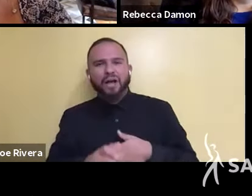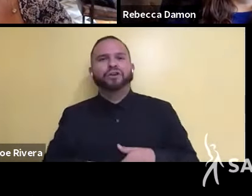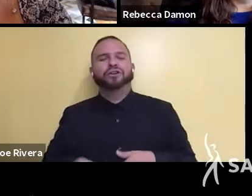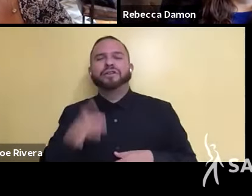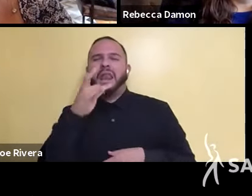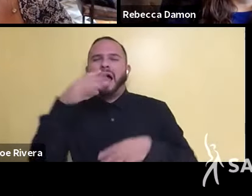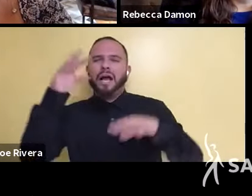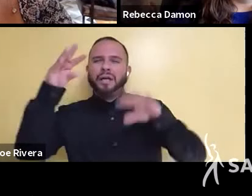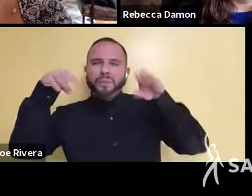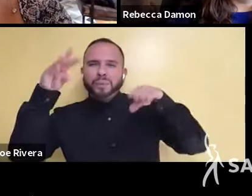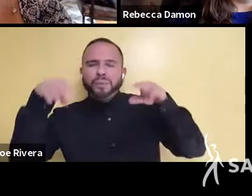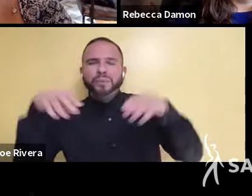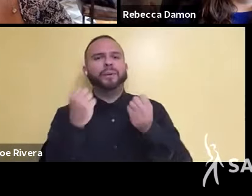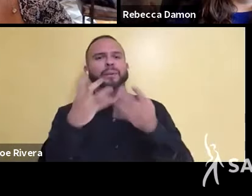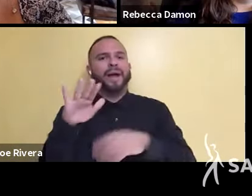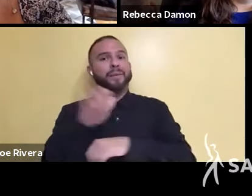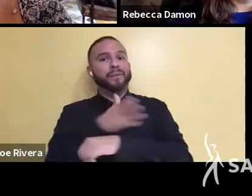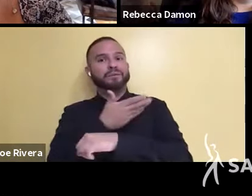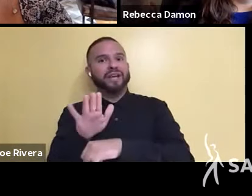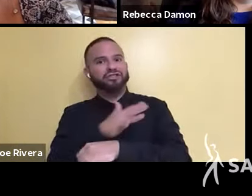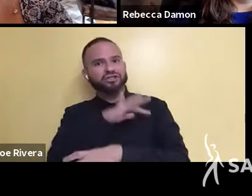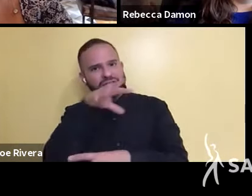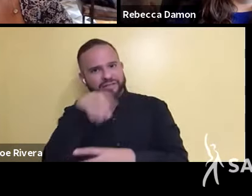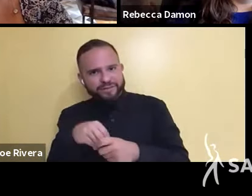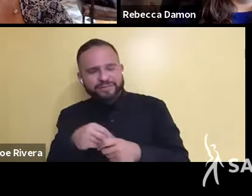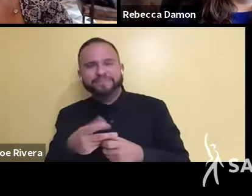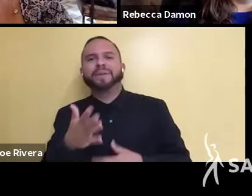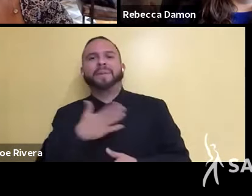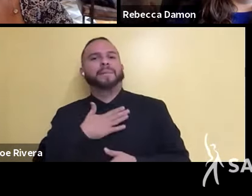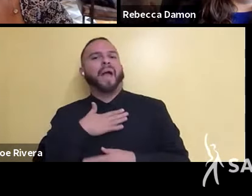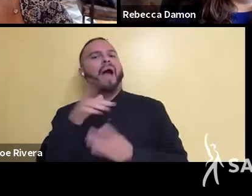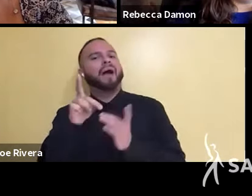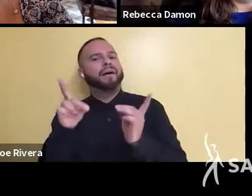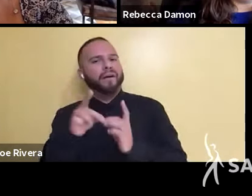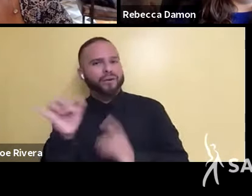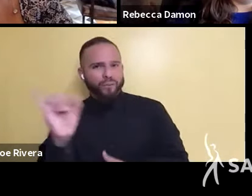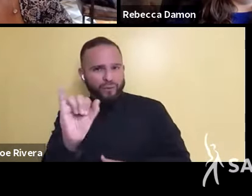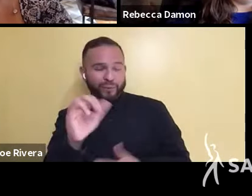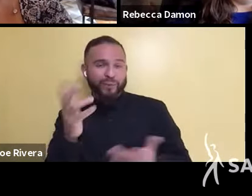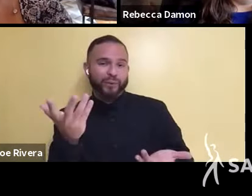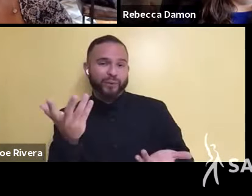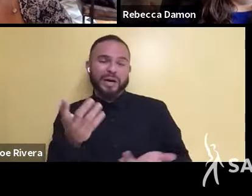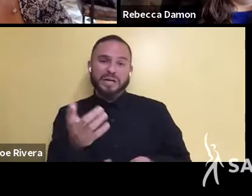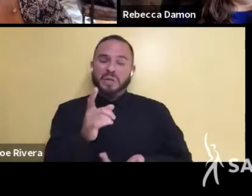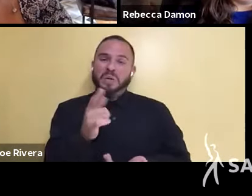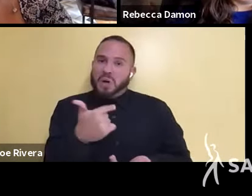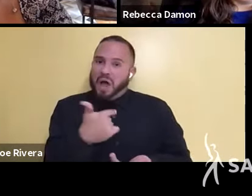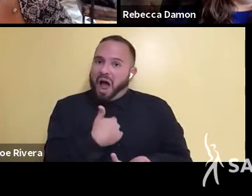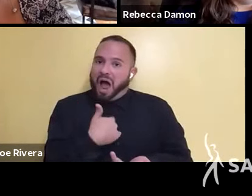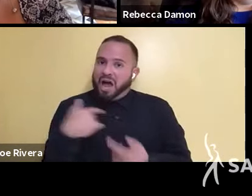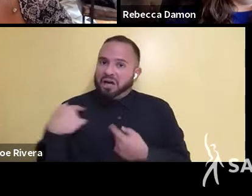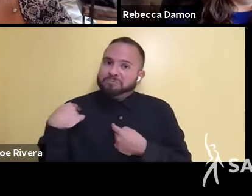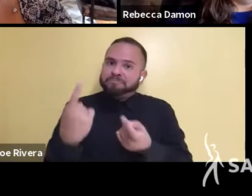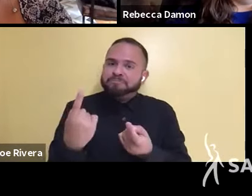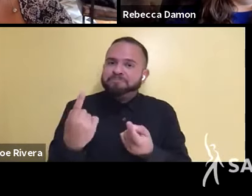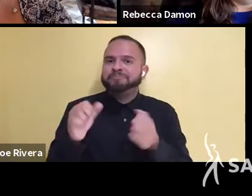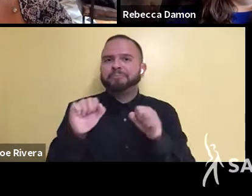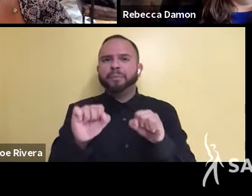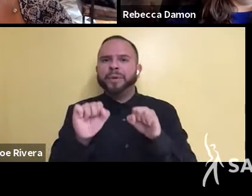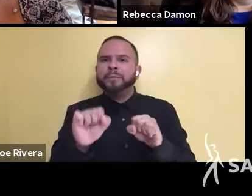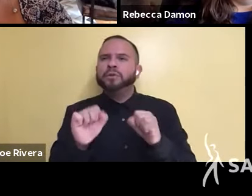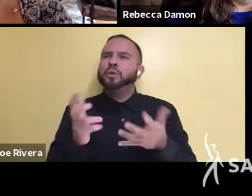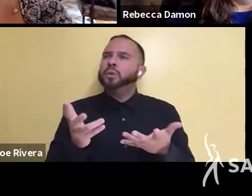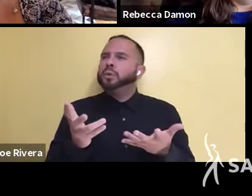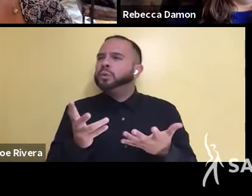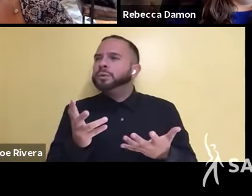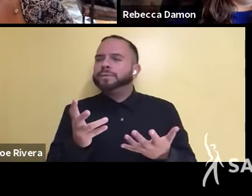many musicians in my district. And so I have been able to